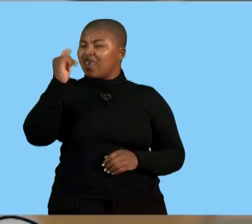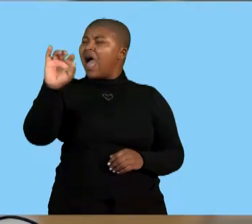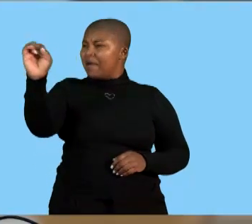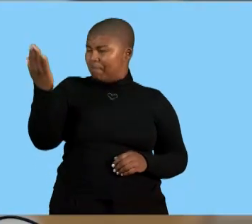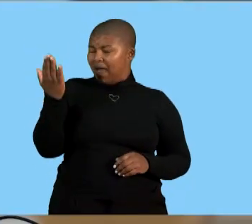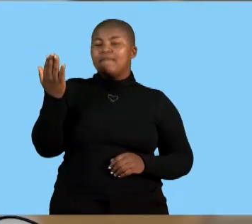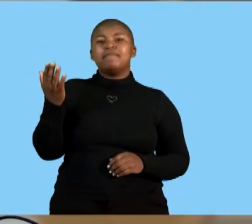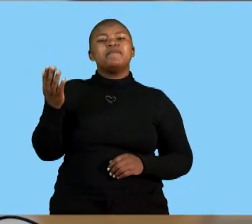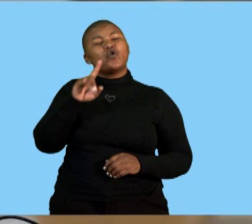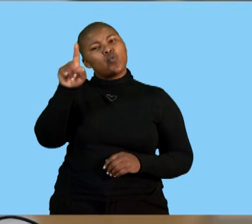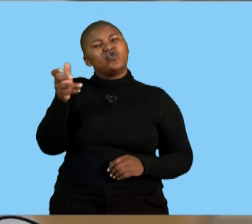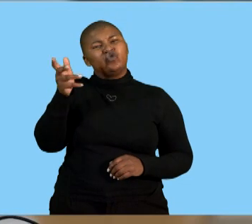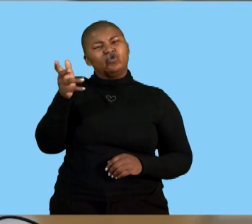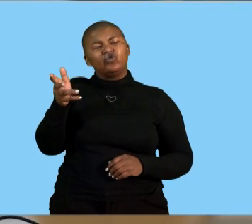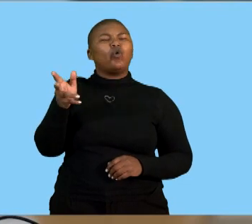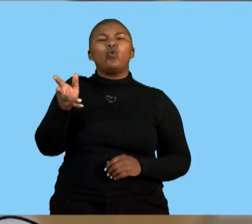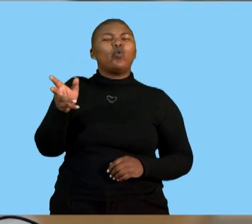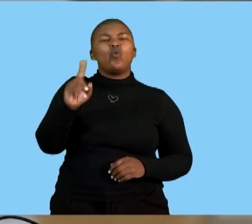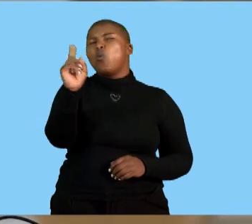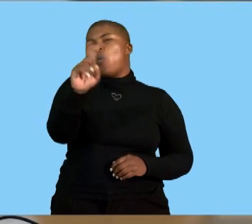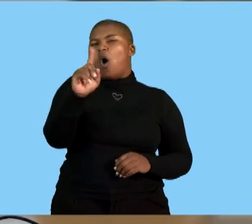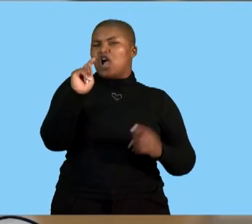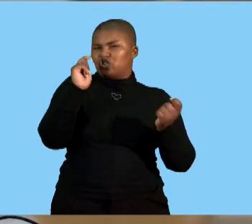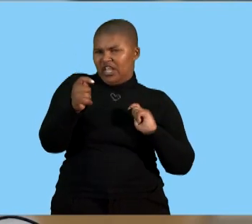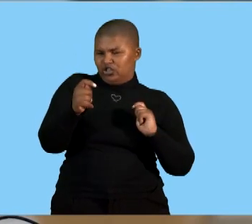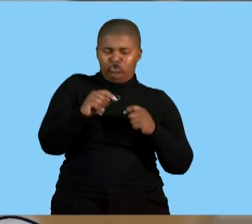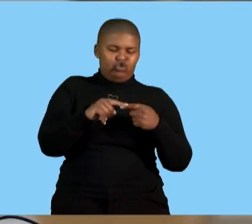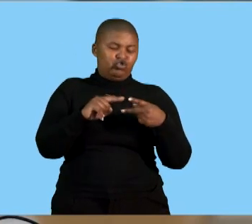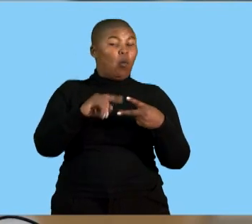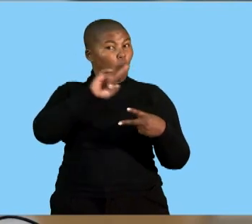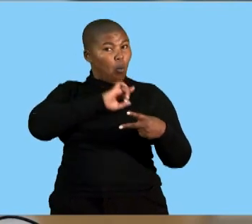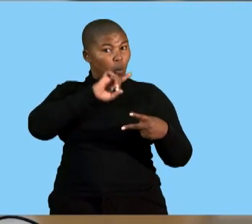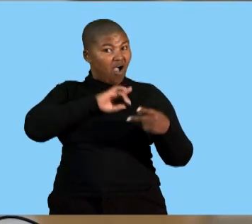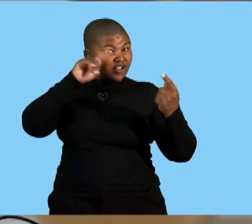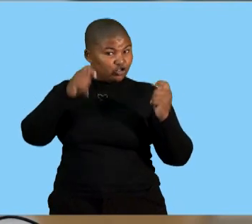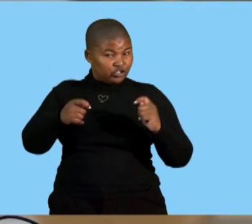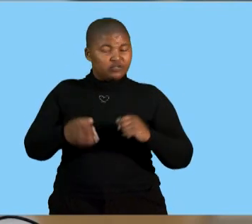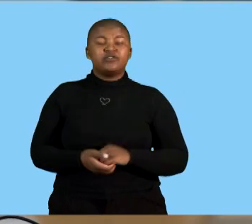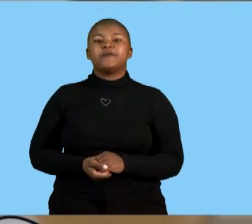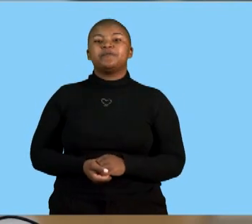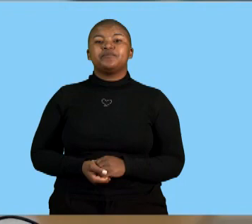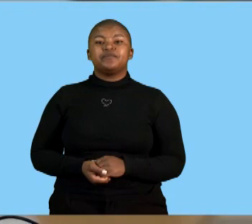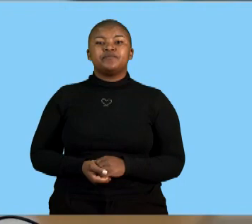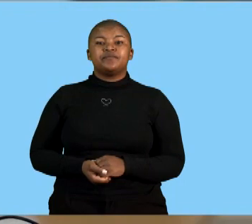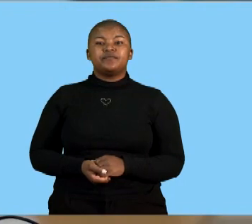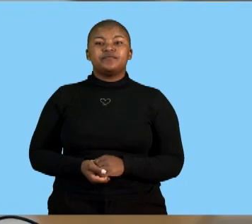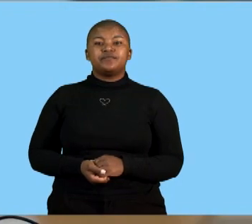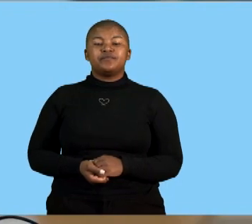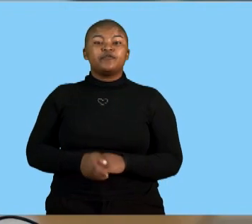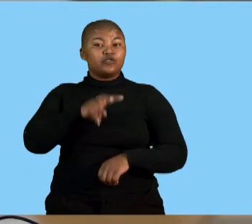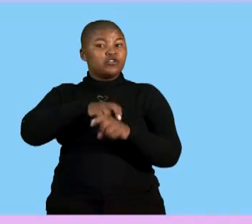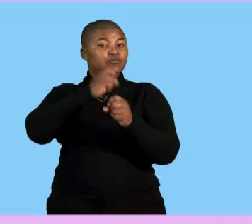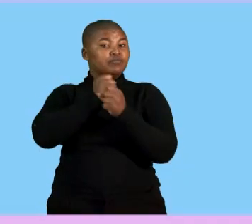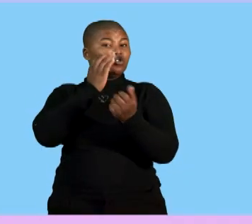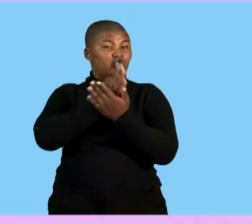ask ourselves what is changing and why. Now, remember, if